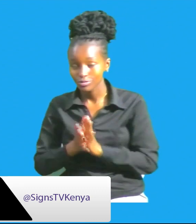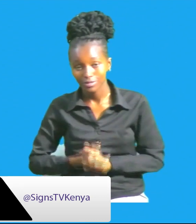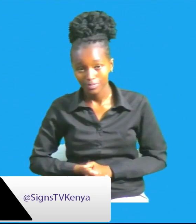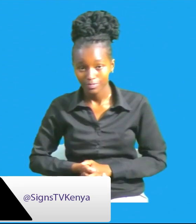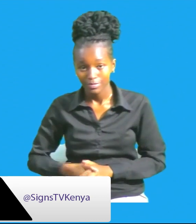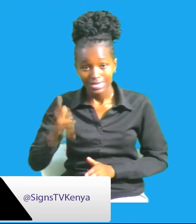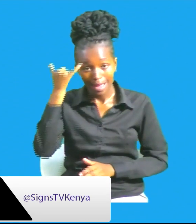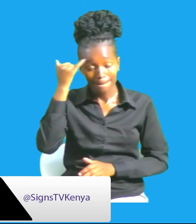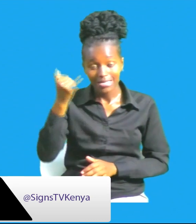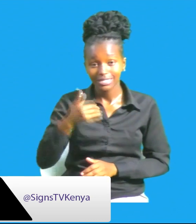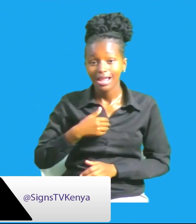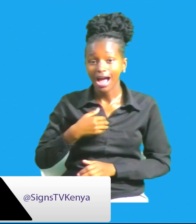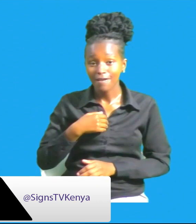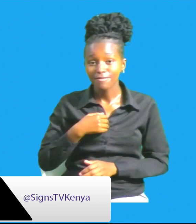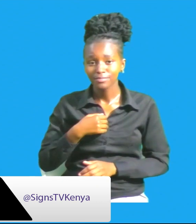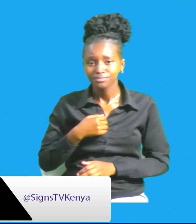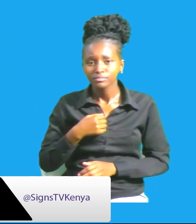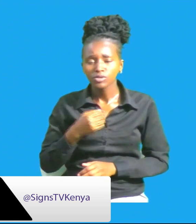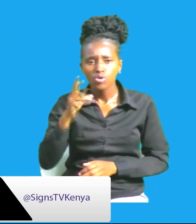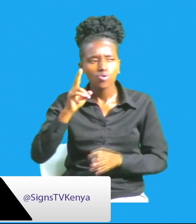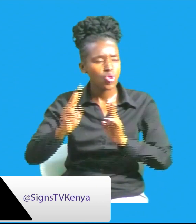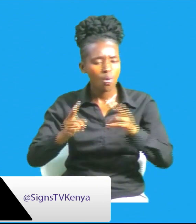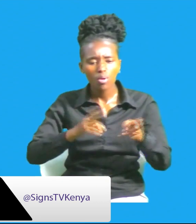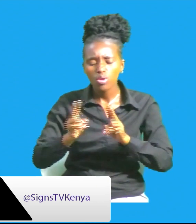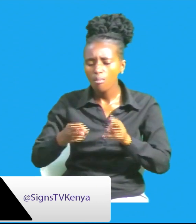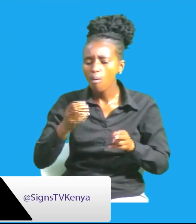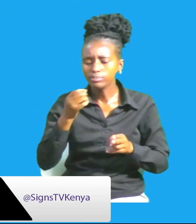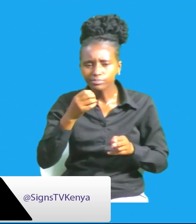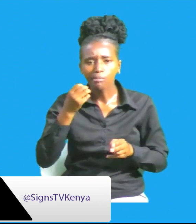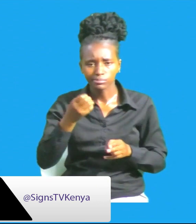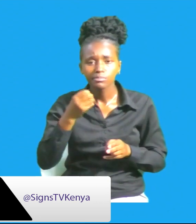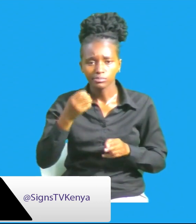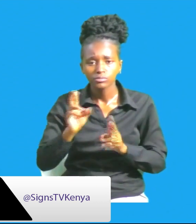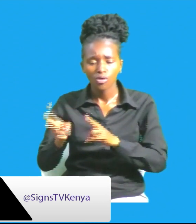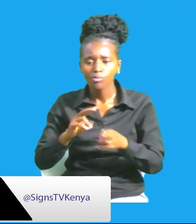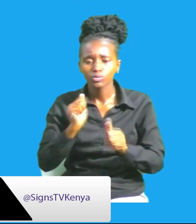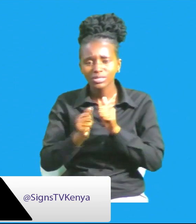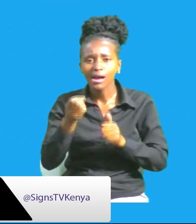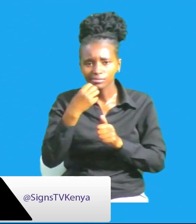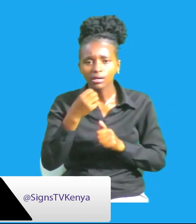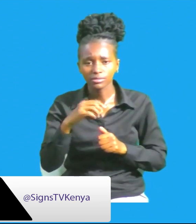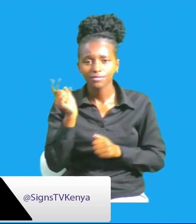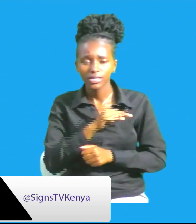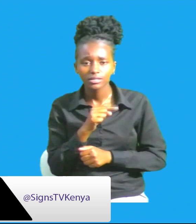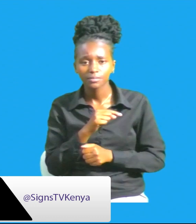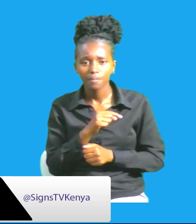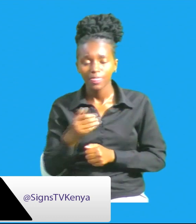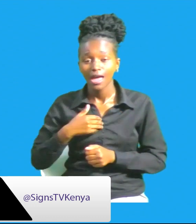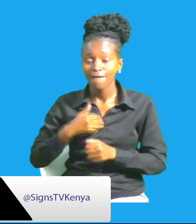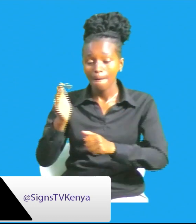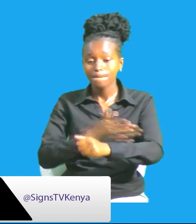imagine chewing gum. You know, the normal chewing gum. I'm not saying yenye iko wrapped or anything. So there's this